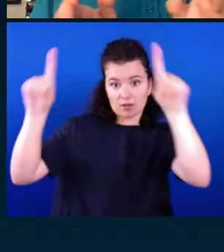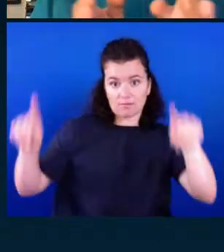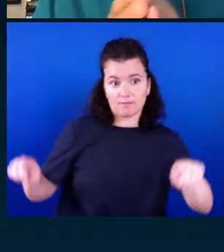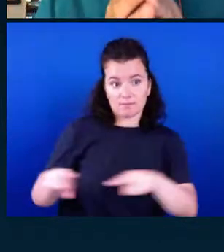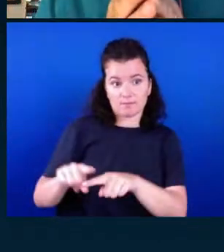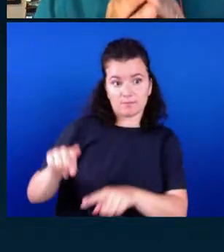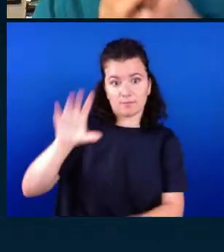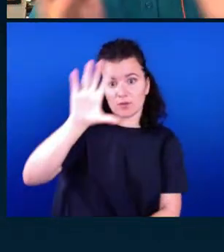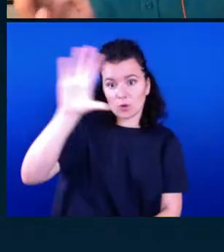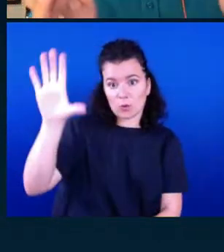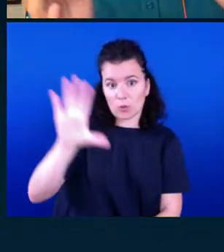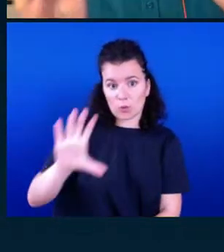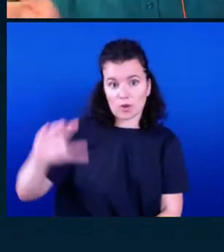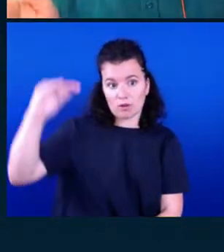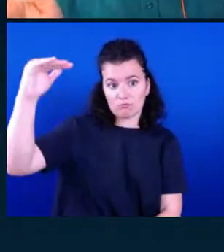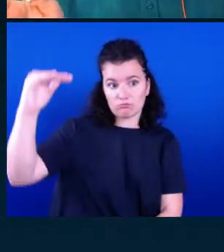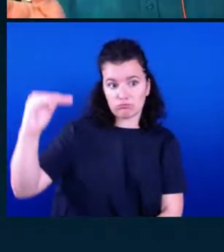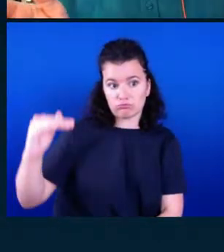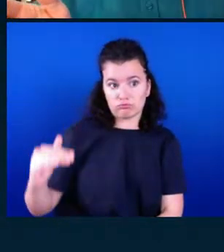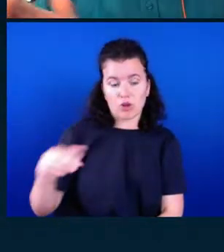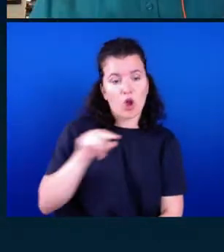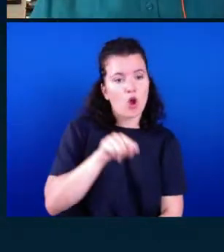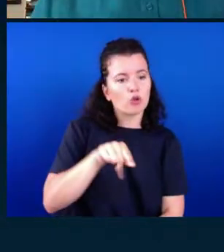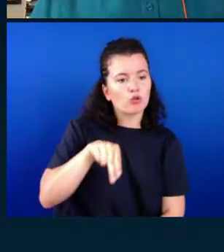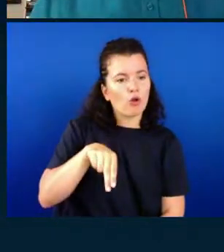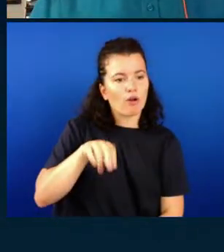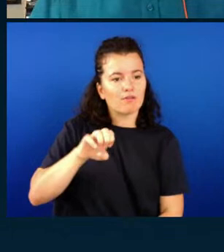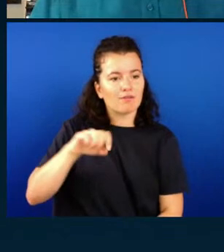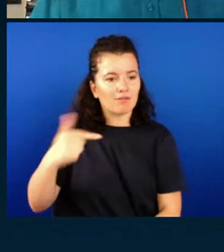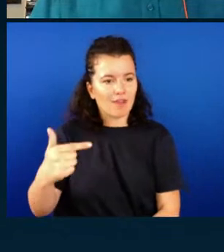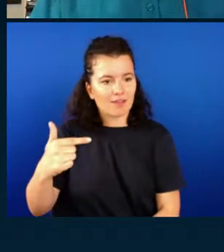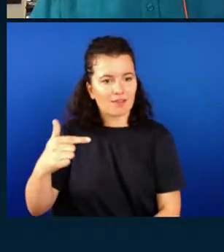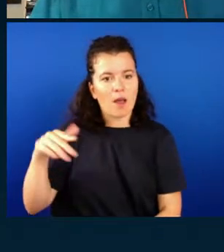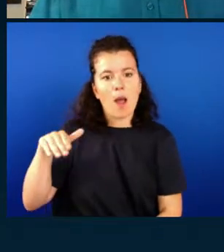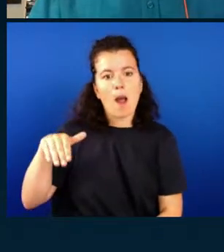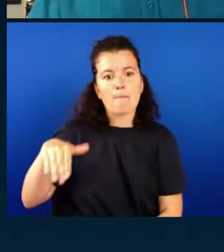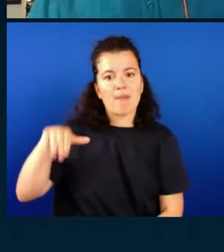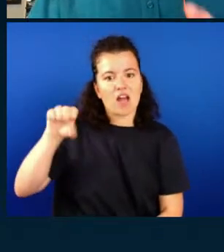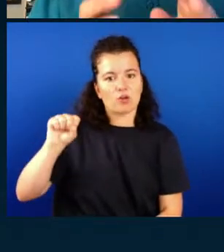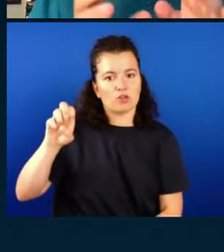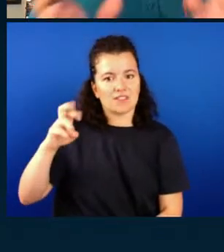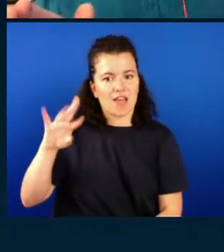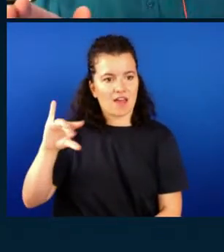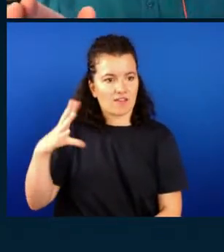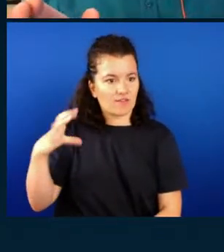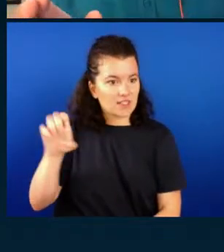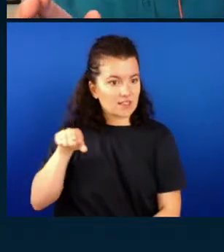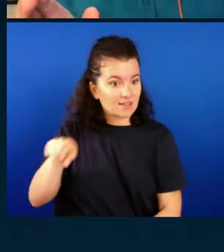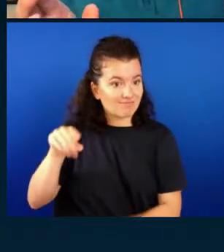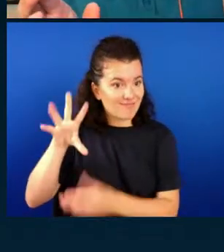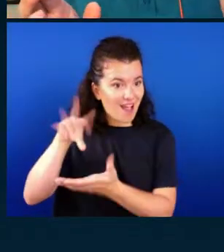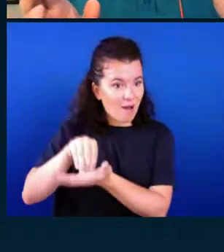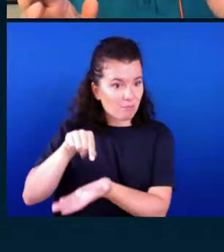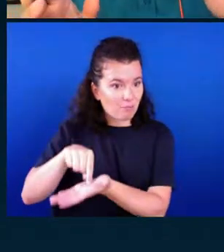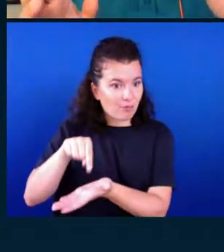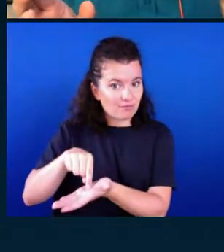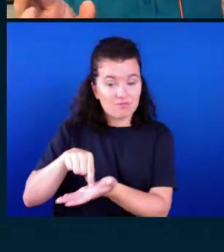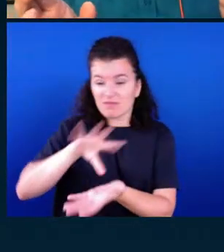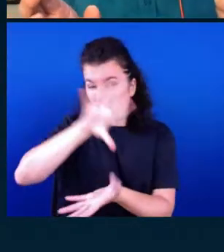this is a standard .NET microservice application with multiple things going on. We told it about it